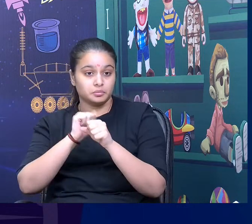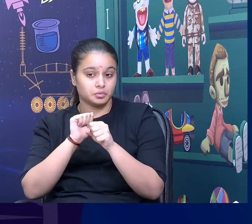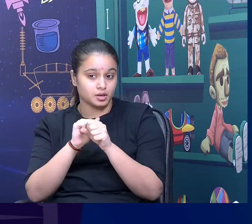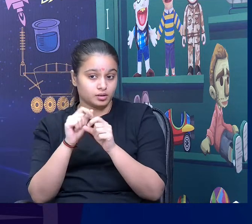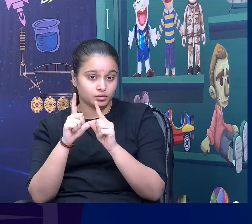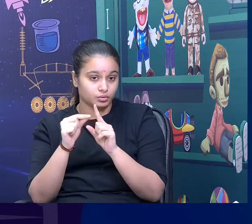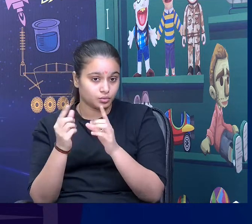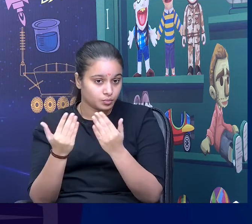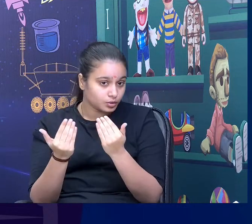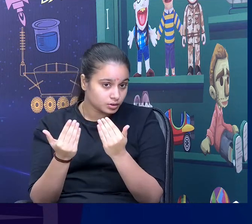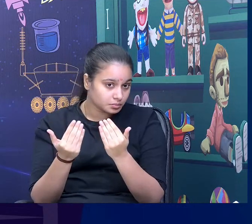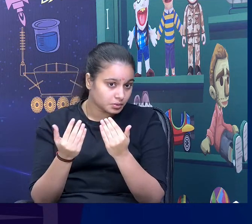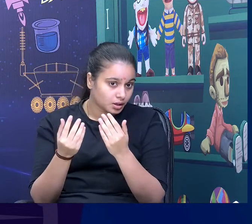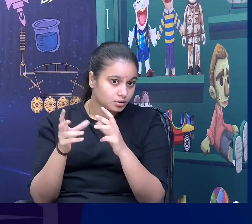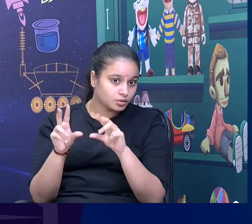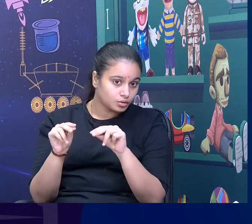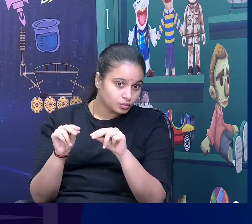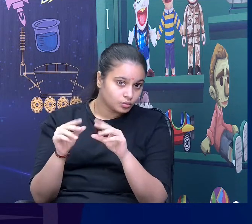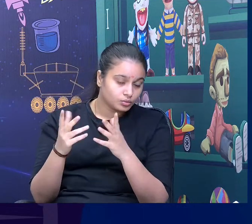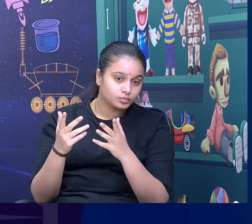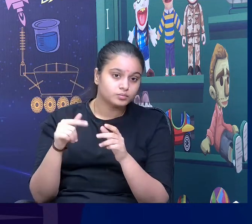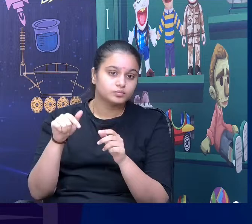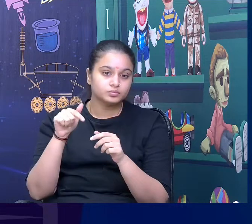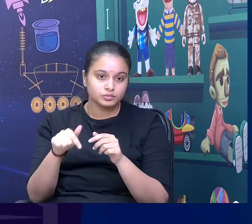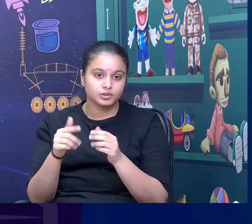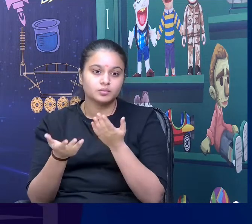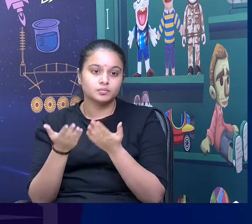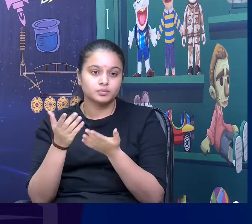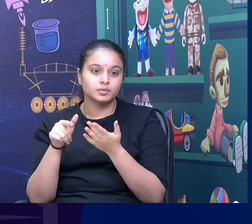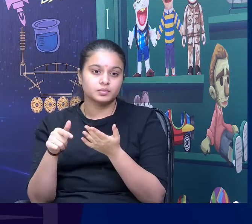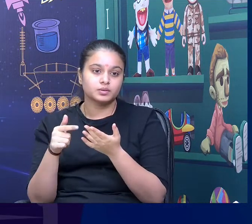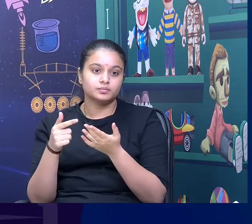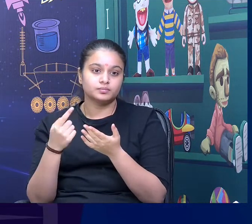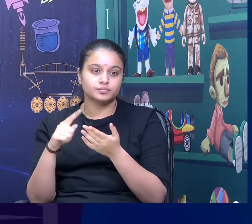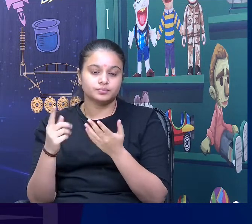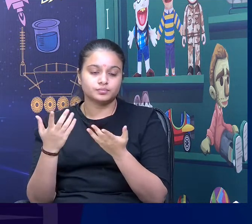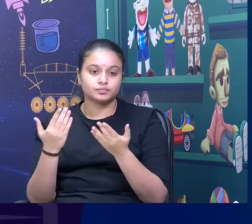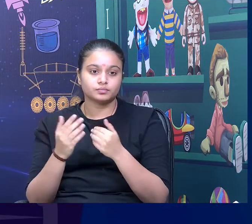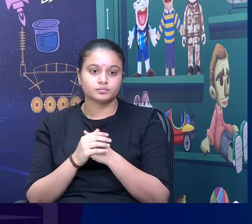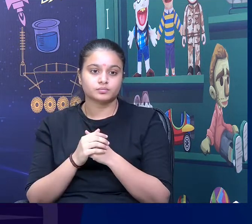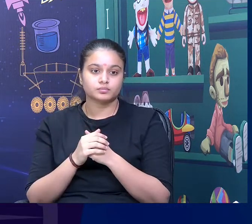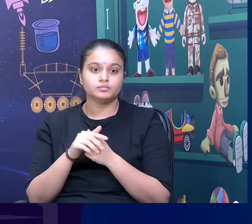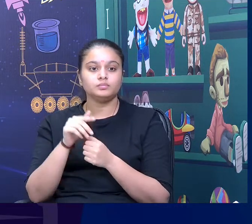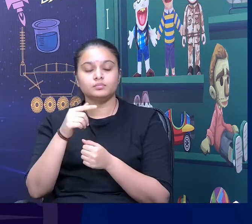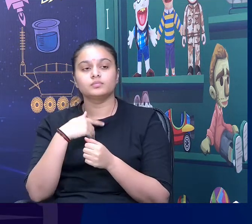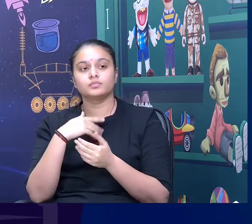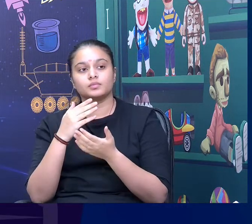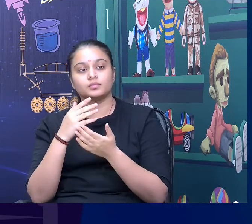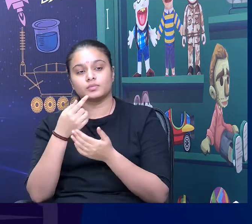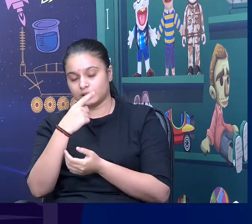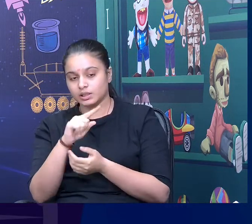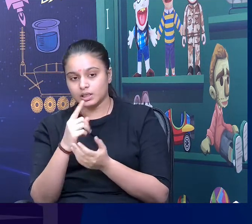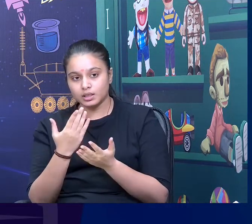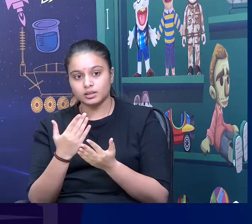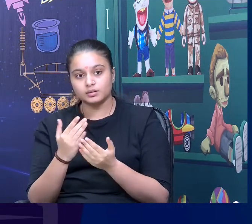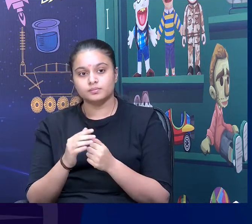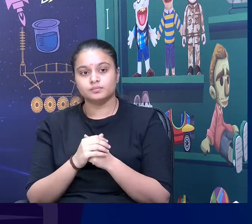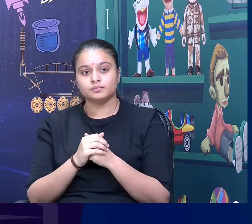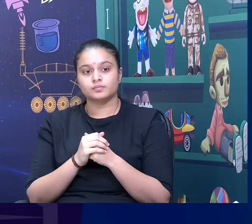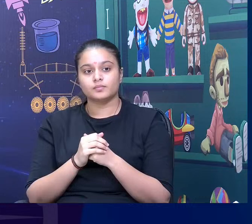of having those hard hits on yourself. So I think this is what I feel, that this is what resilience means. You're partly correct. Yes.